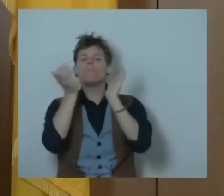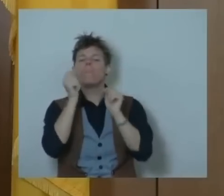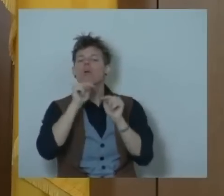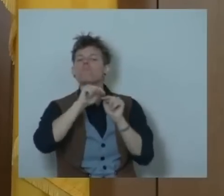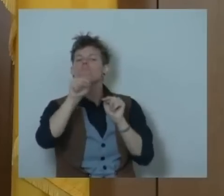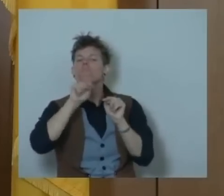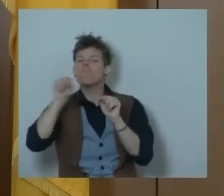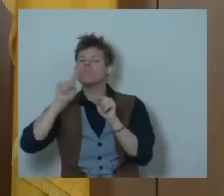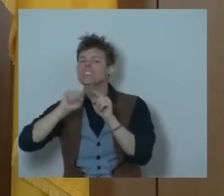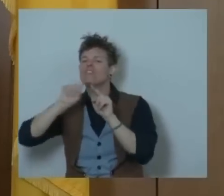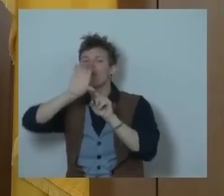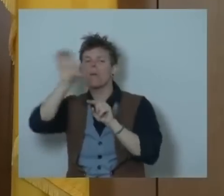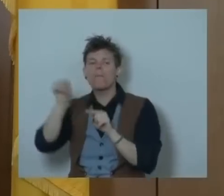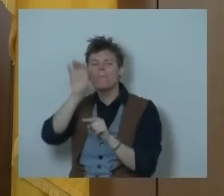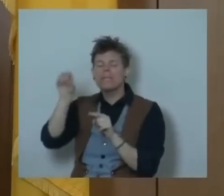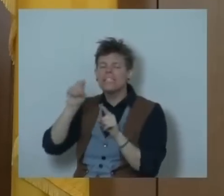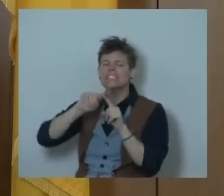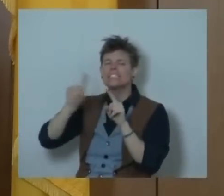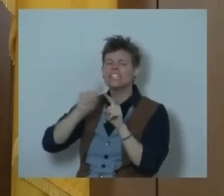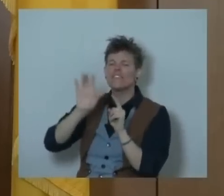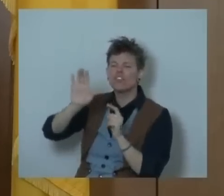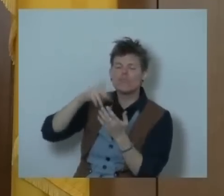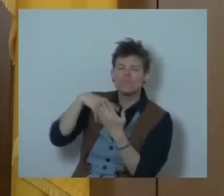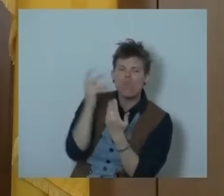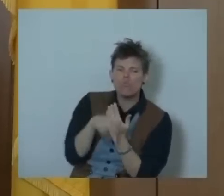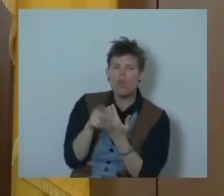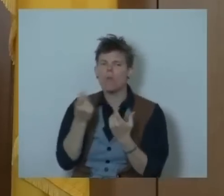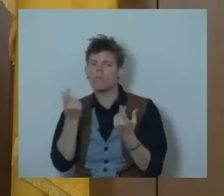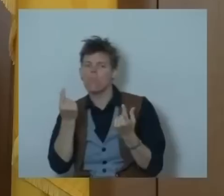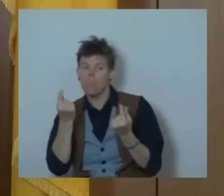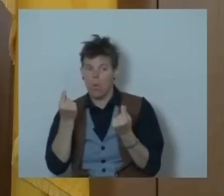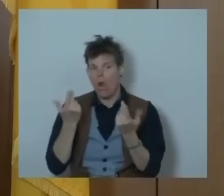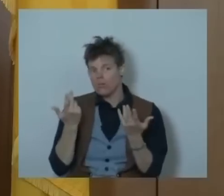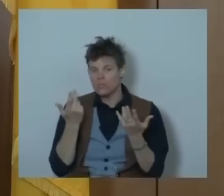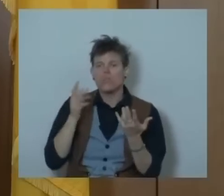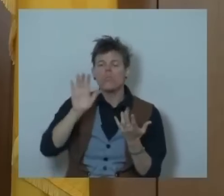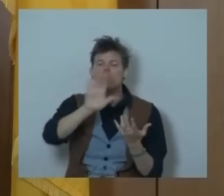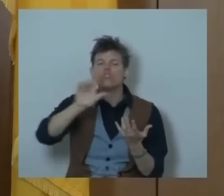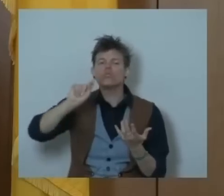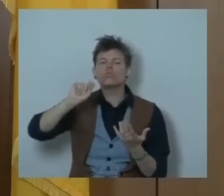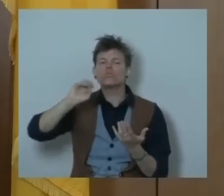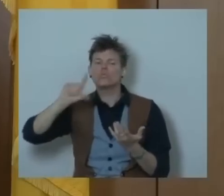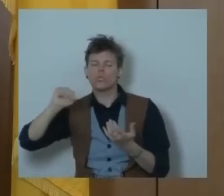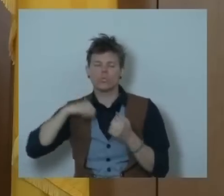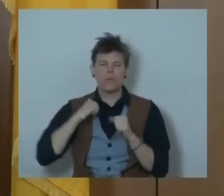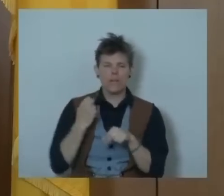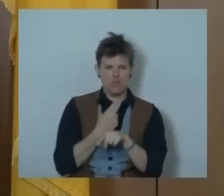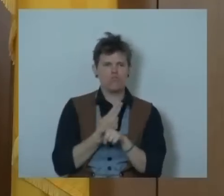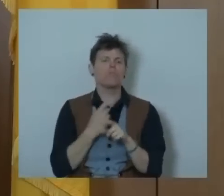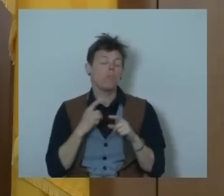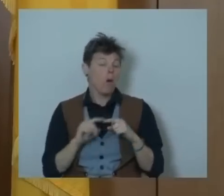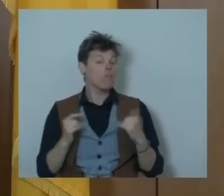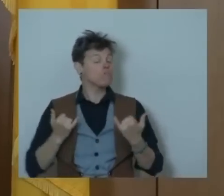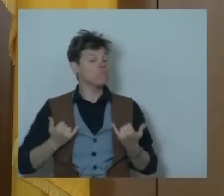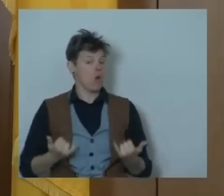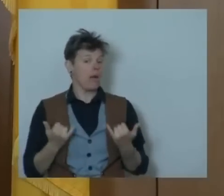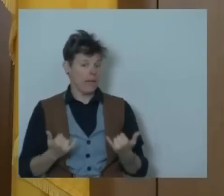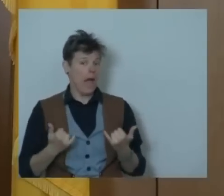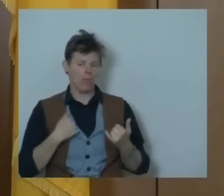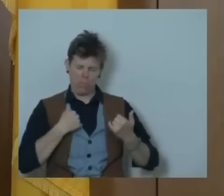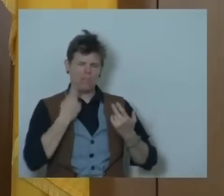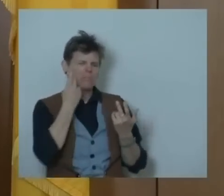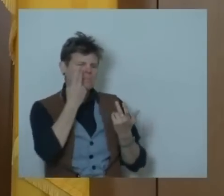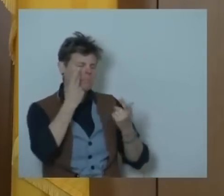companies or packages that do that, software tools, I guess I should say. But right now we are in the midst of testing Accenture.